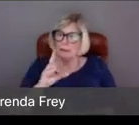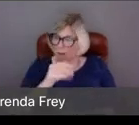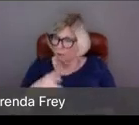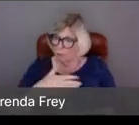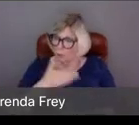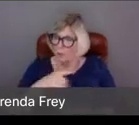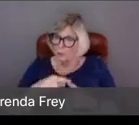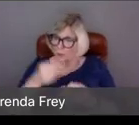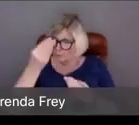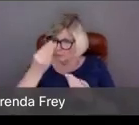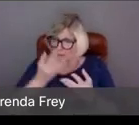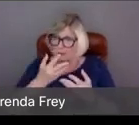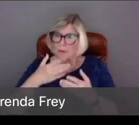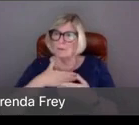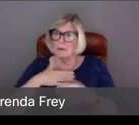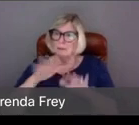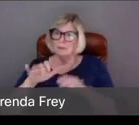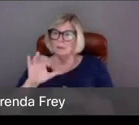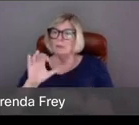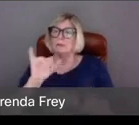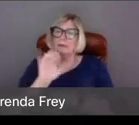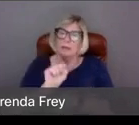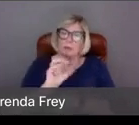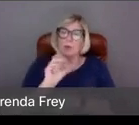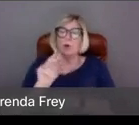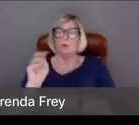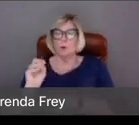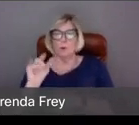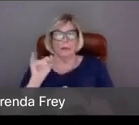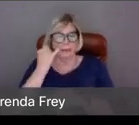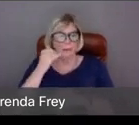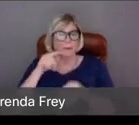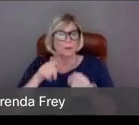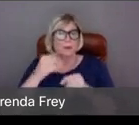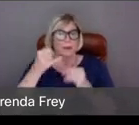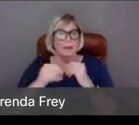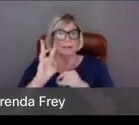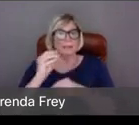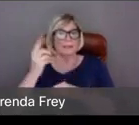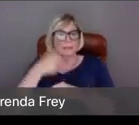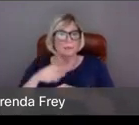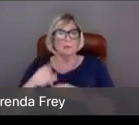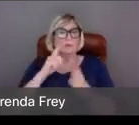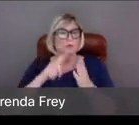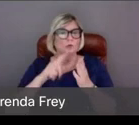tell us, if you could put in the chat yes or no, if in the last 60 days you've checked your credit report.